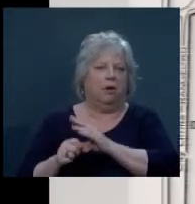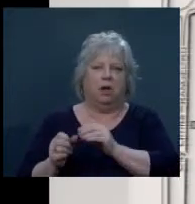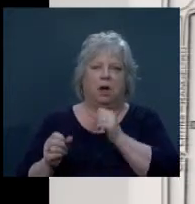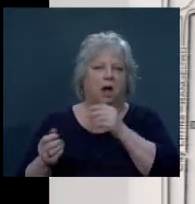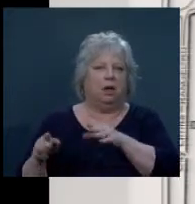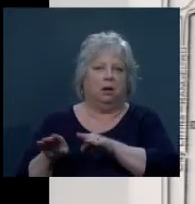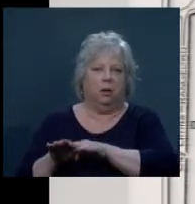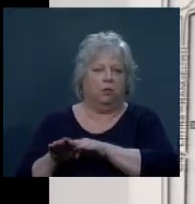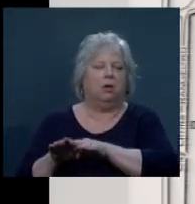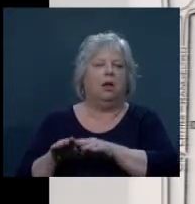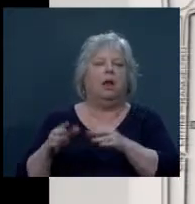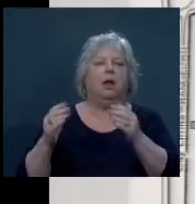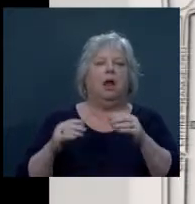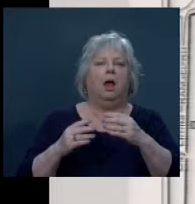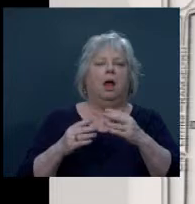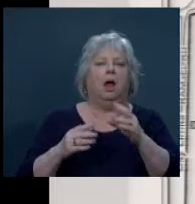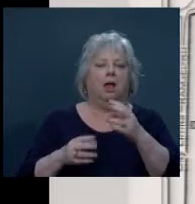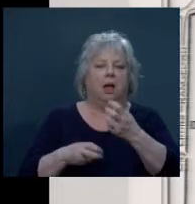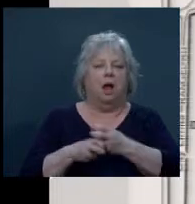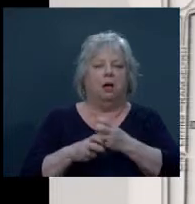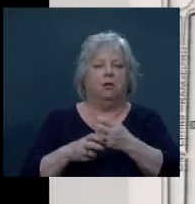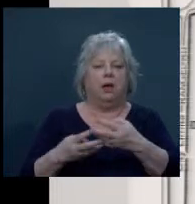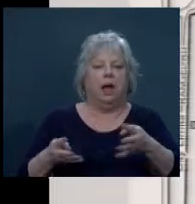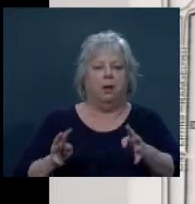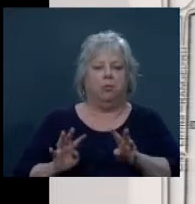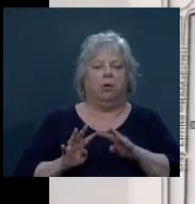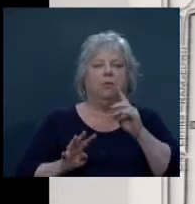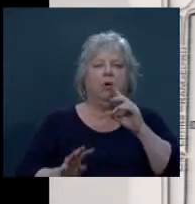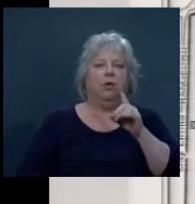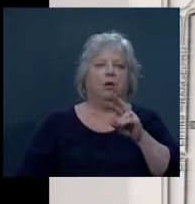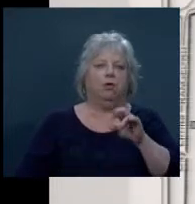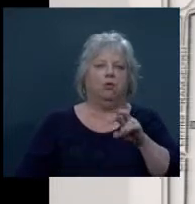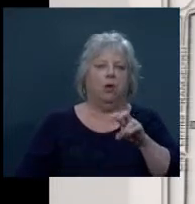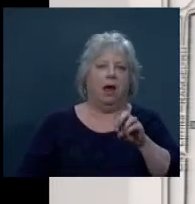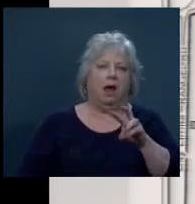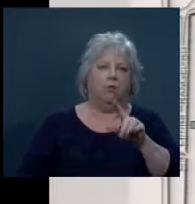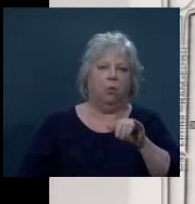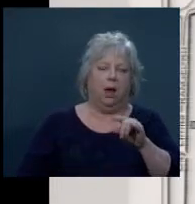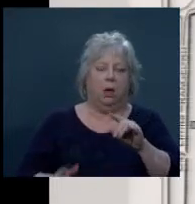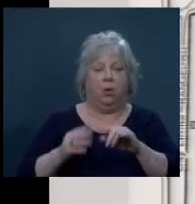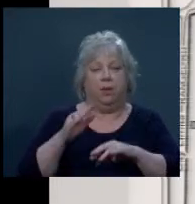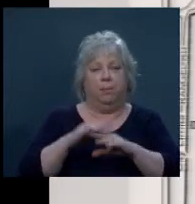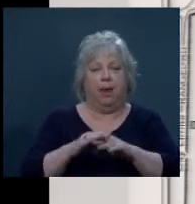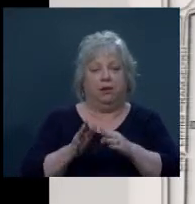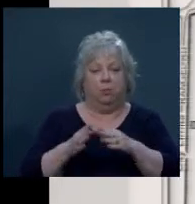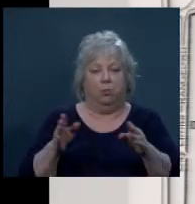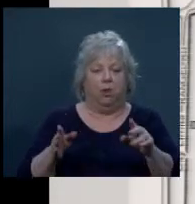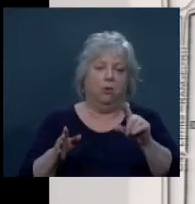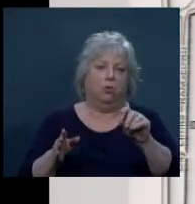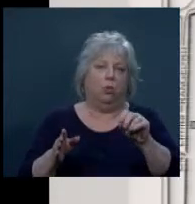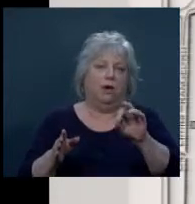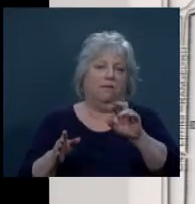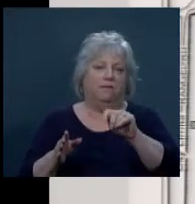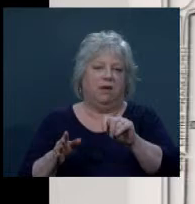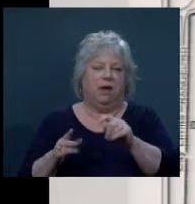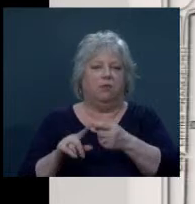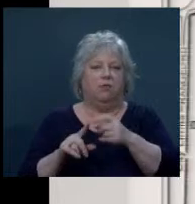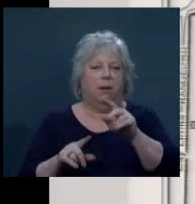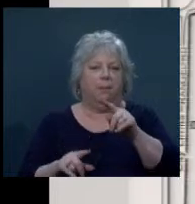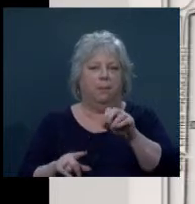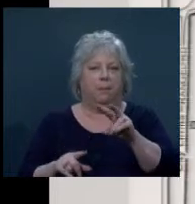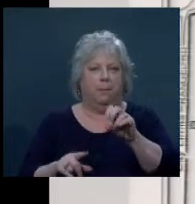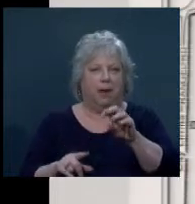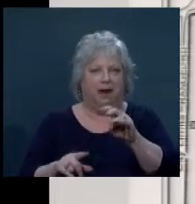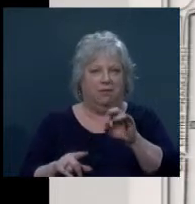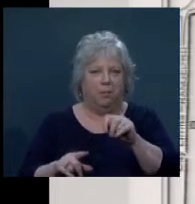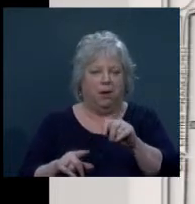A concrete apron is required for the proposed driveway with a maximum width of 20 feet, running from the edge of pavement of 3M Road to the